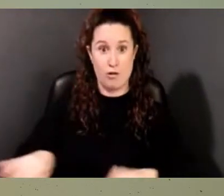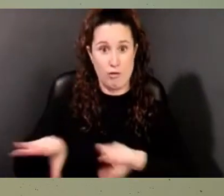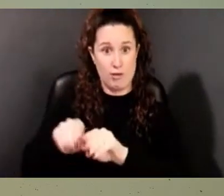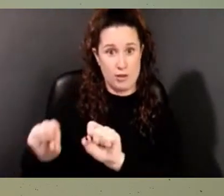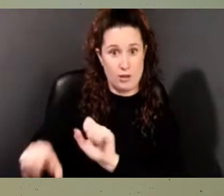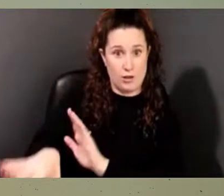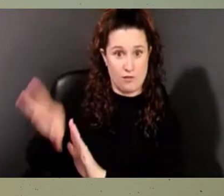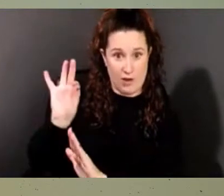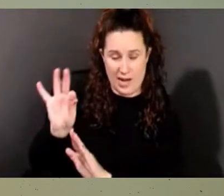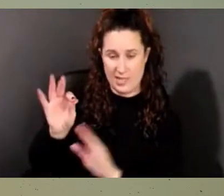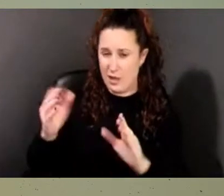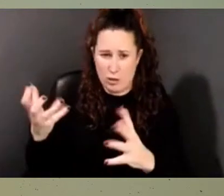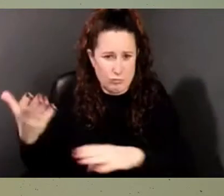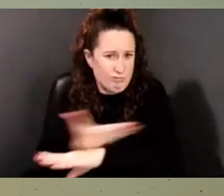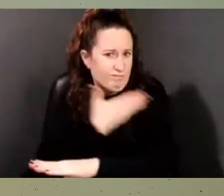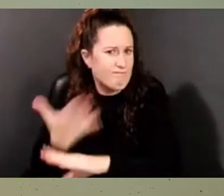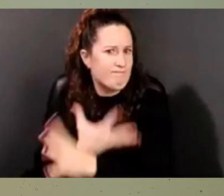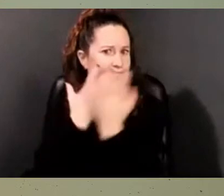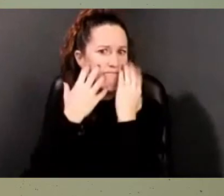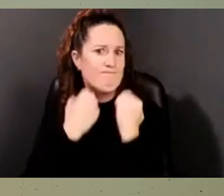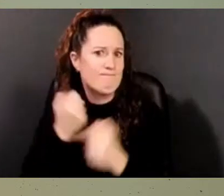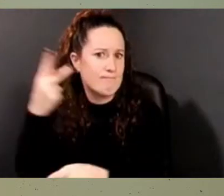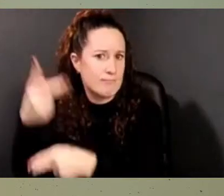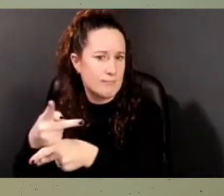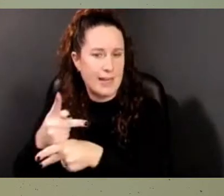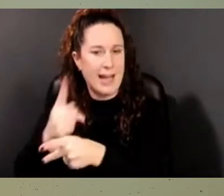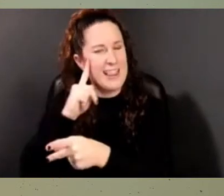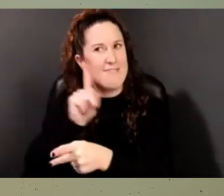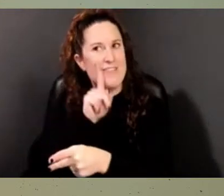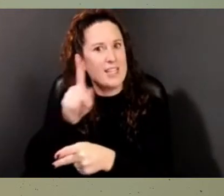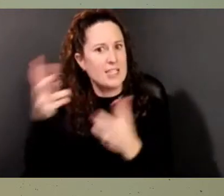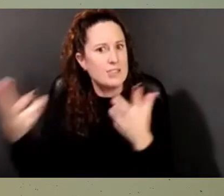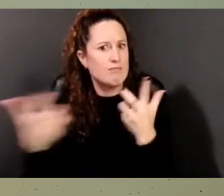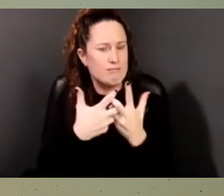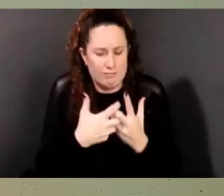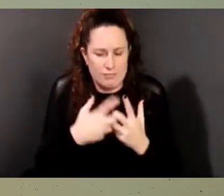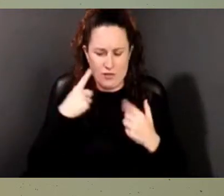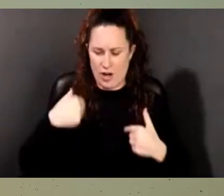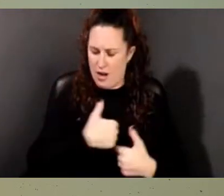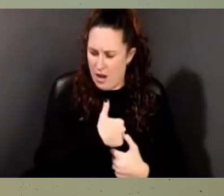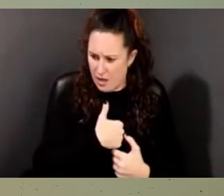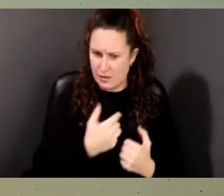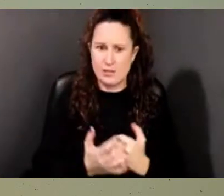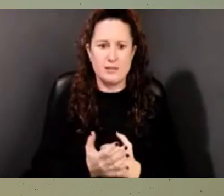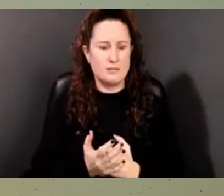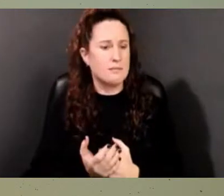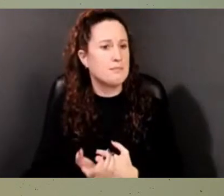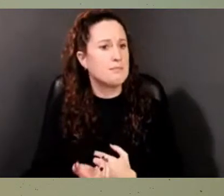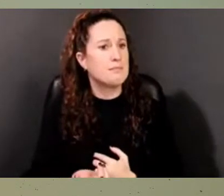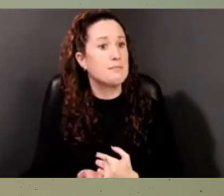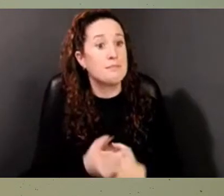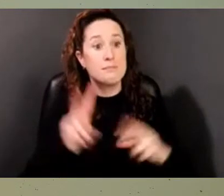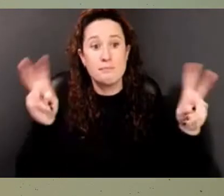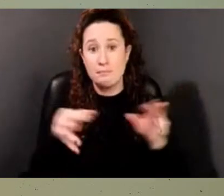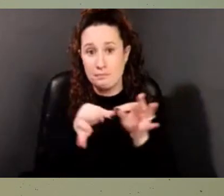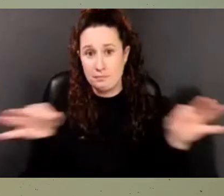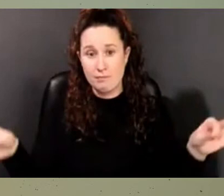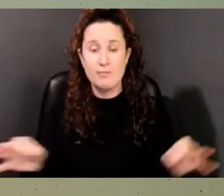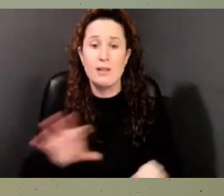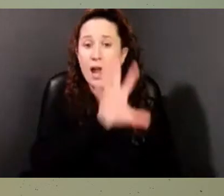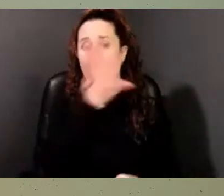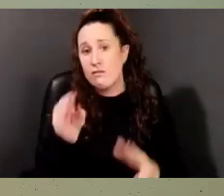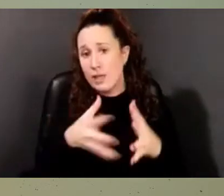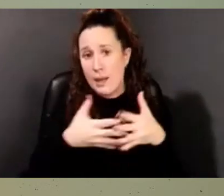quote is so fitting for us to think about this, the importance. And it reads, African American